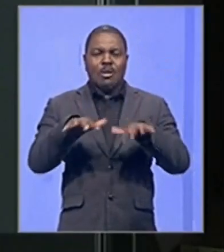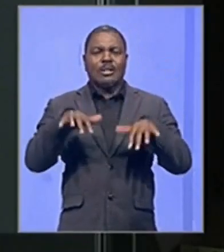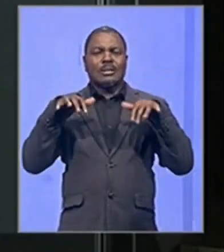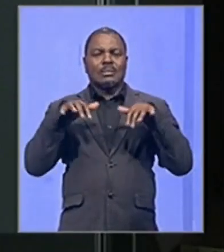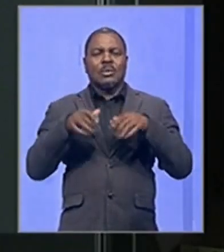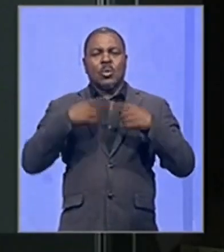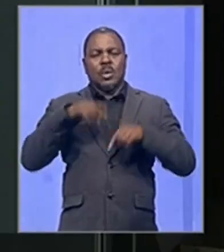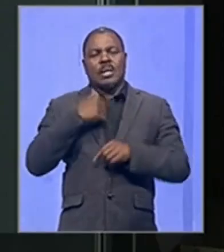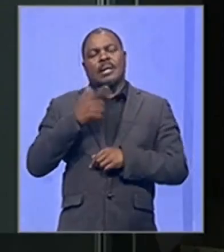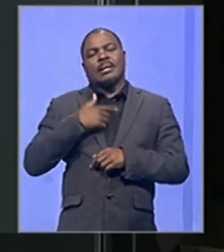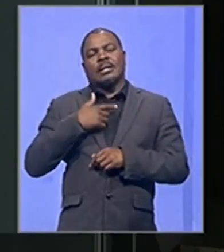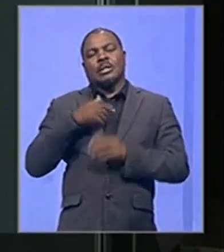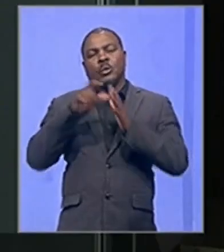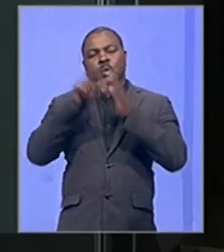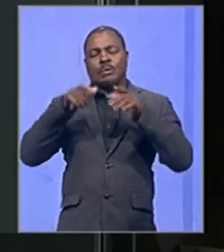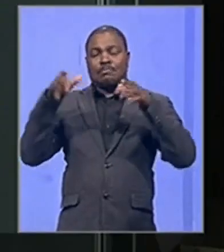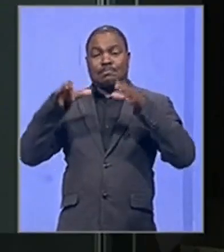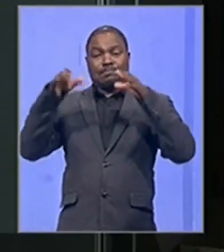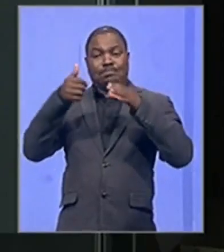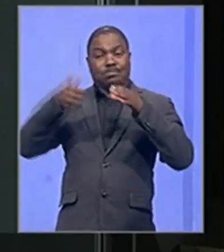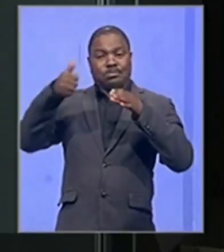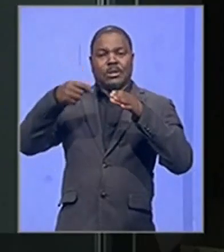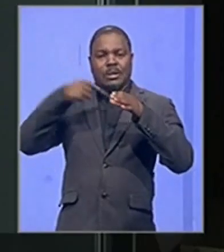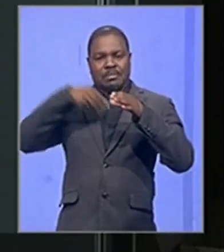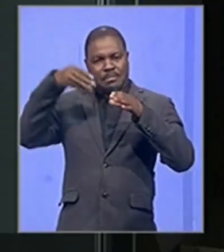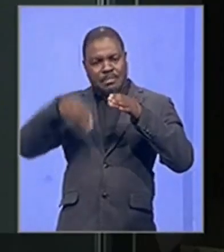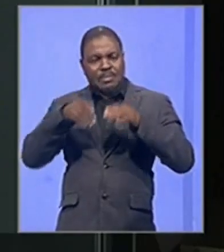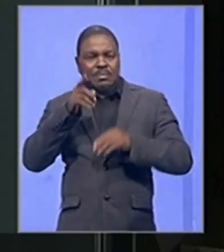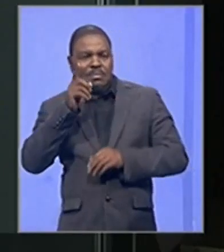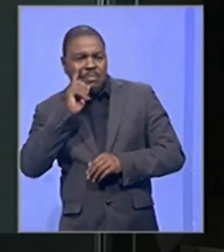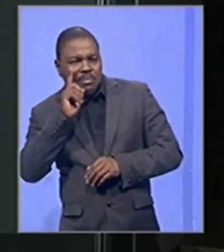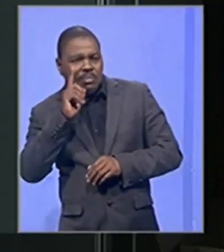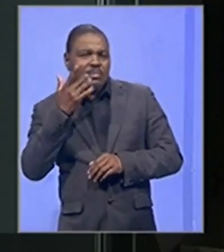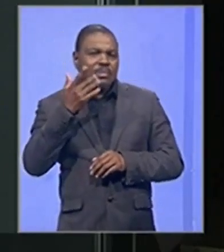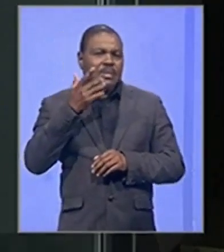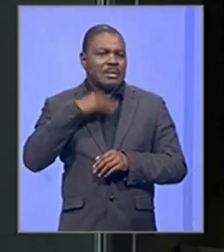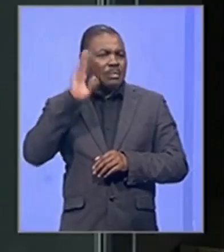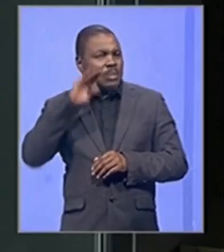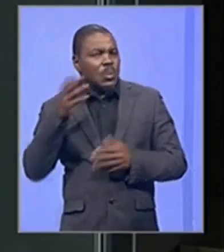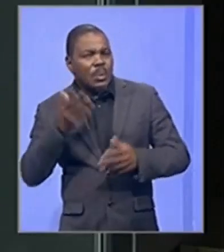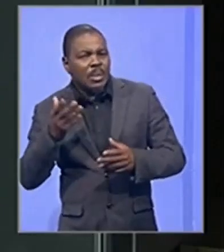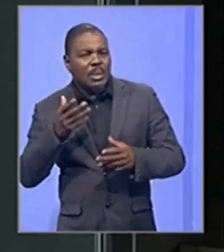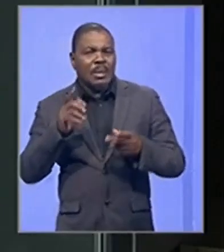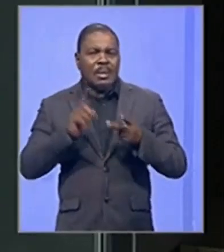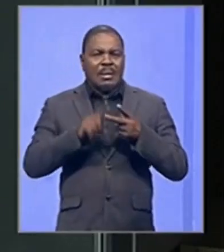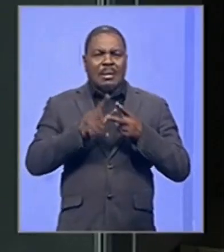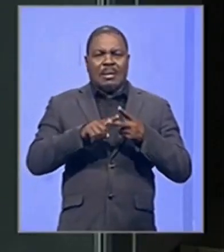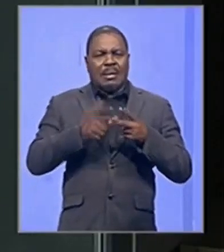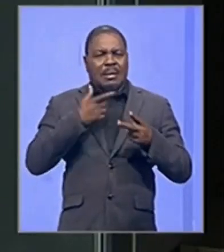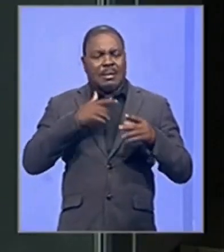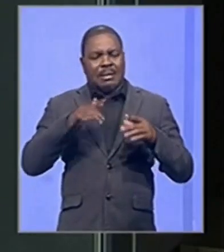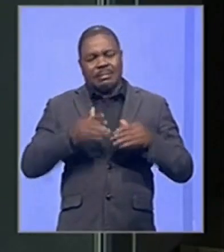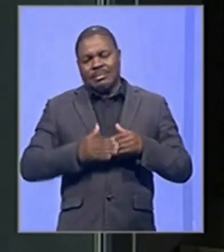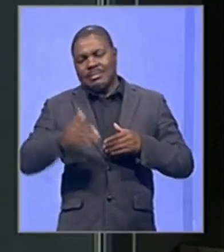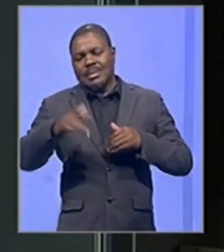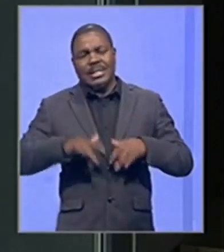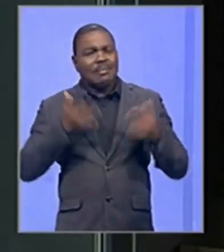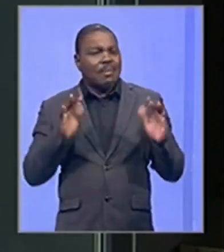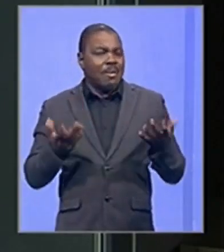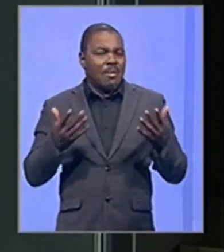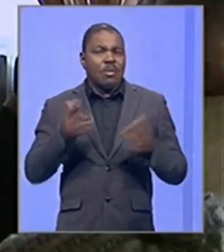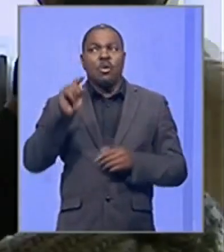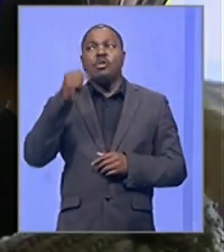BSc student, I had to be here, see where am I going to sleep and how am I going to survive the day, and the next day